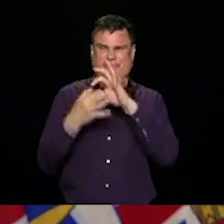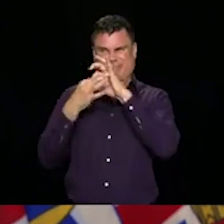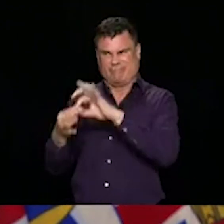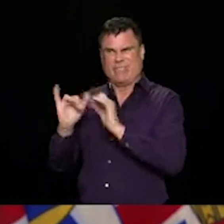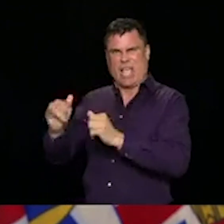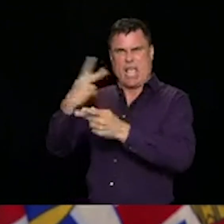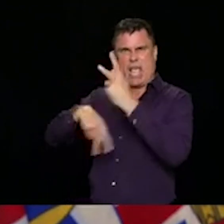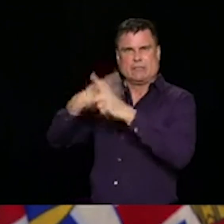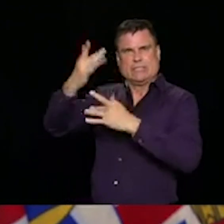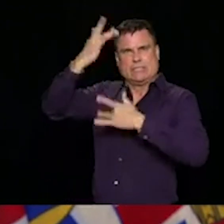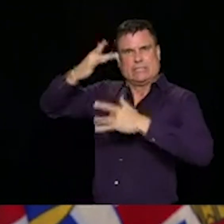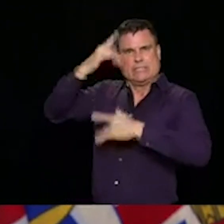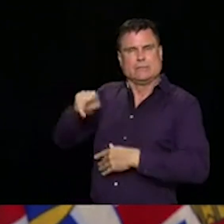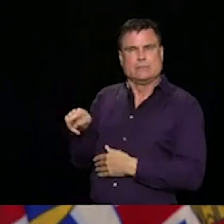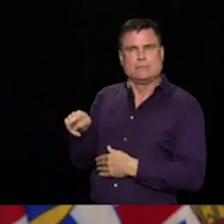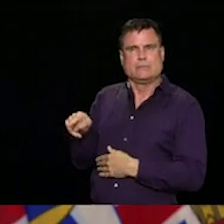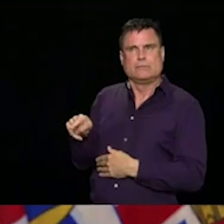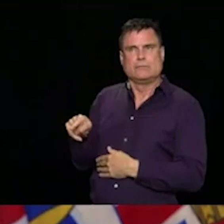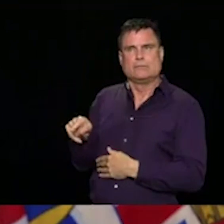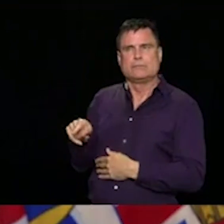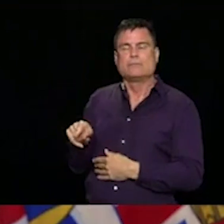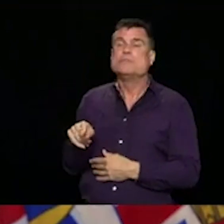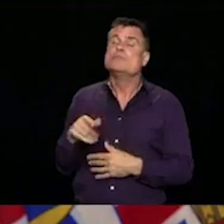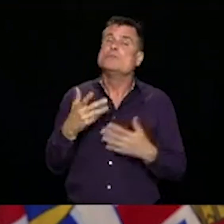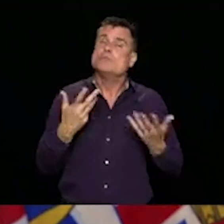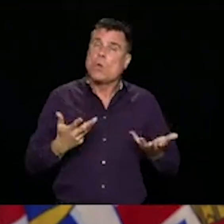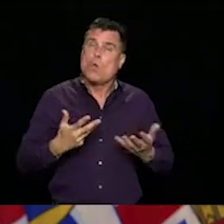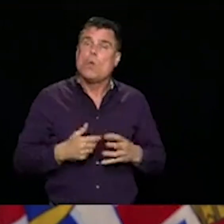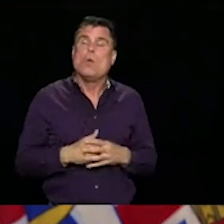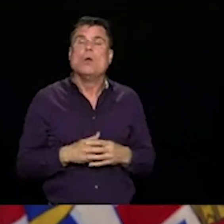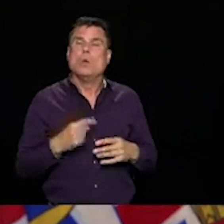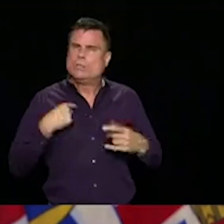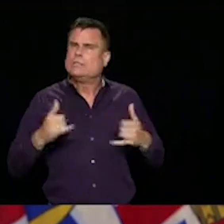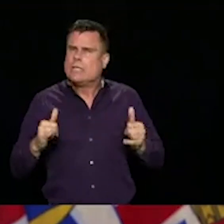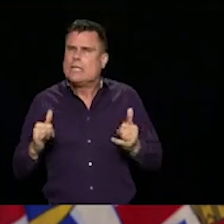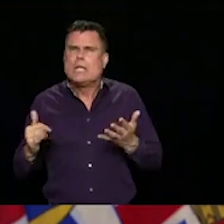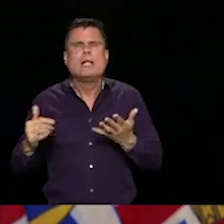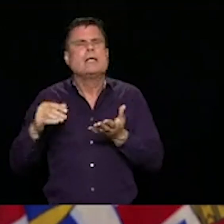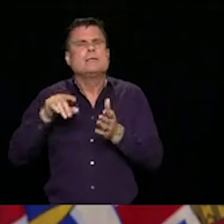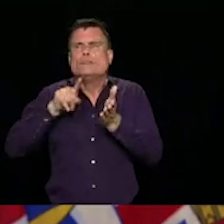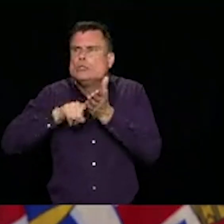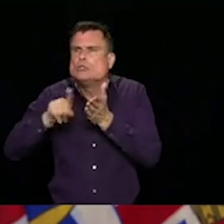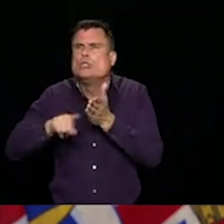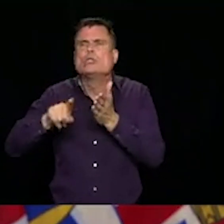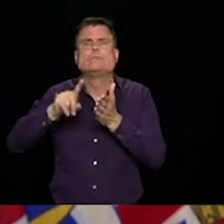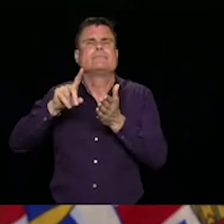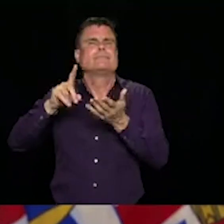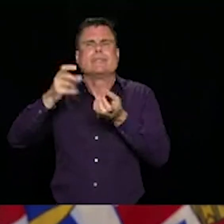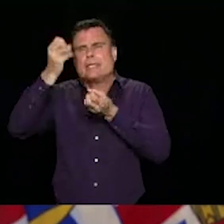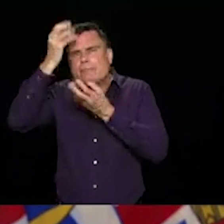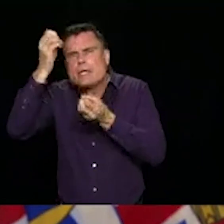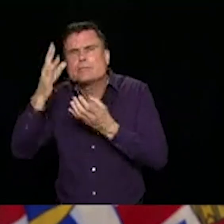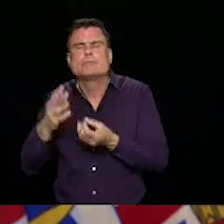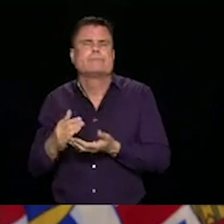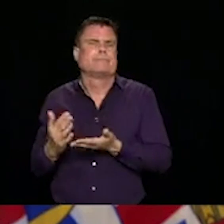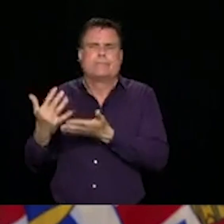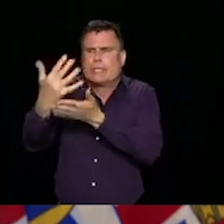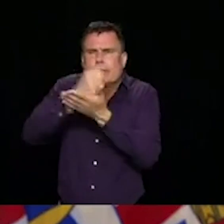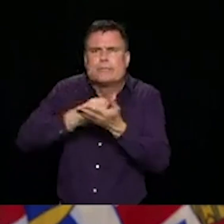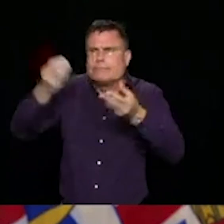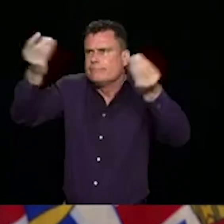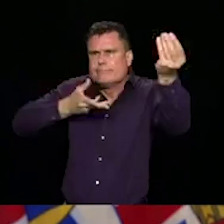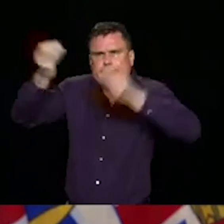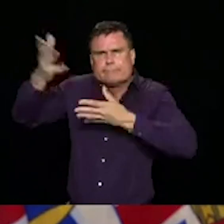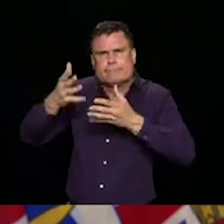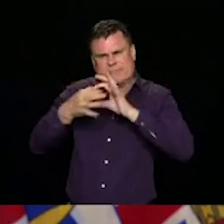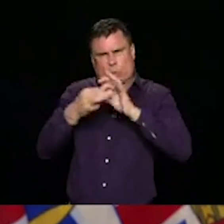very carefully. And the data still is coming in around children being affected by COVID-19, and it is